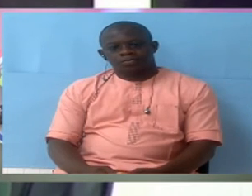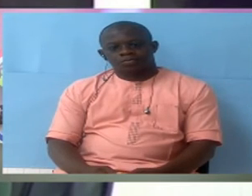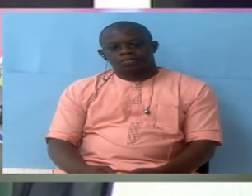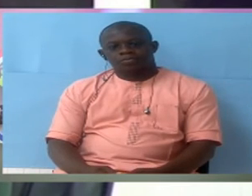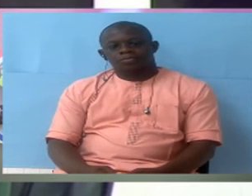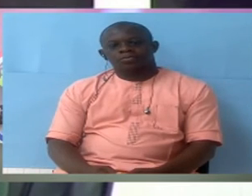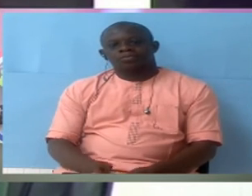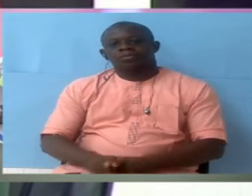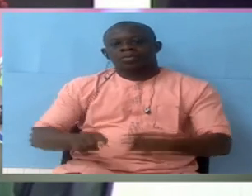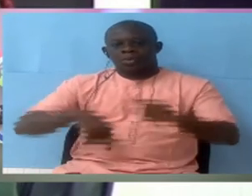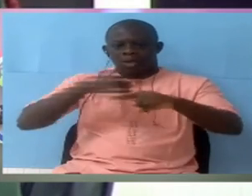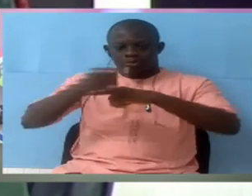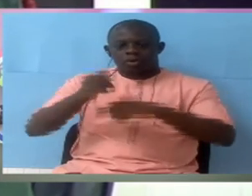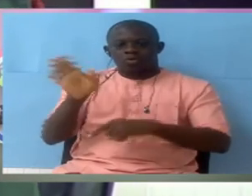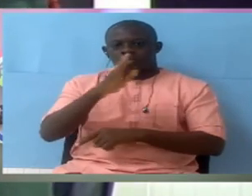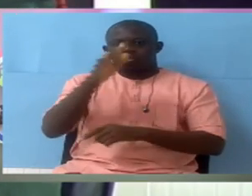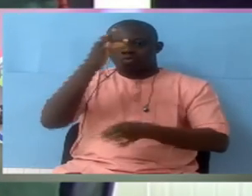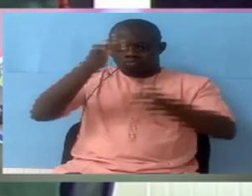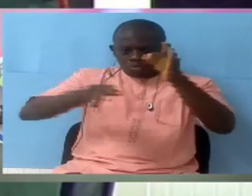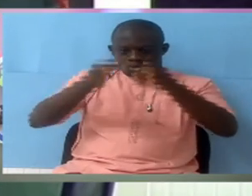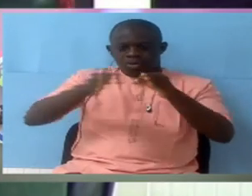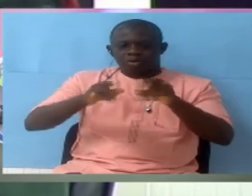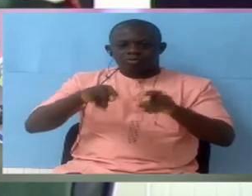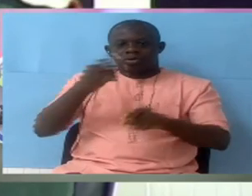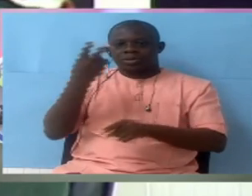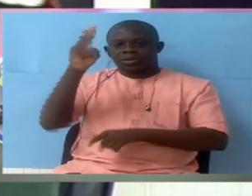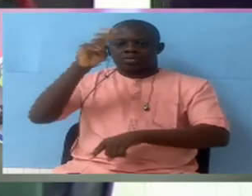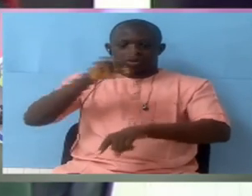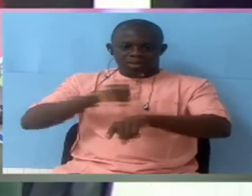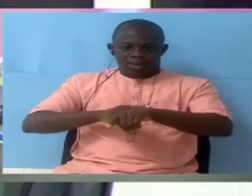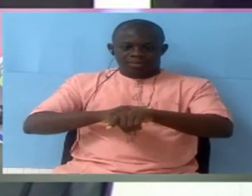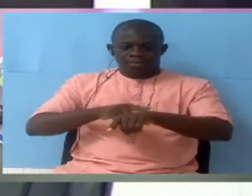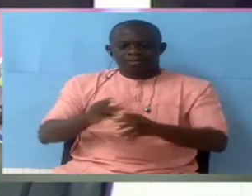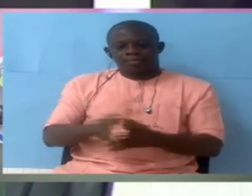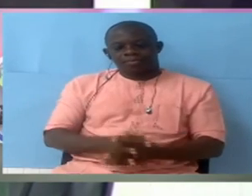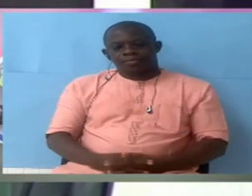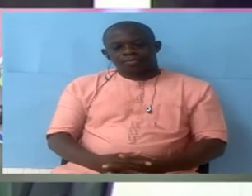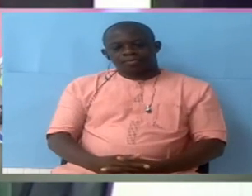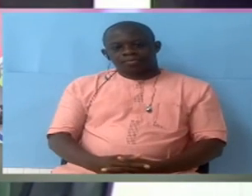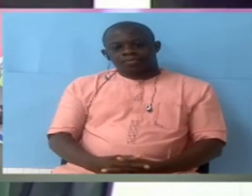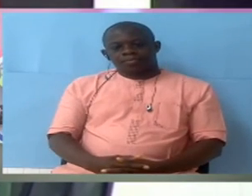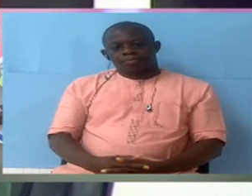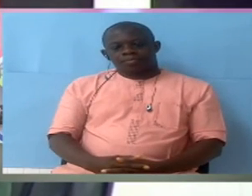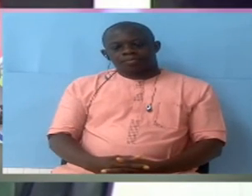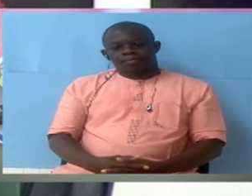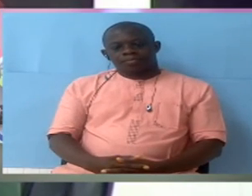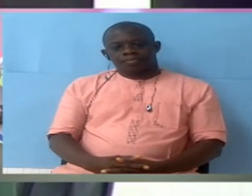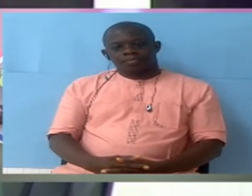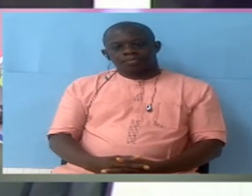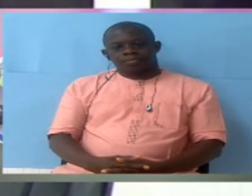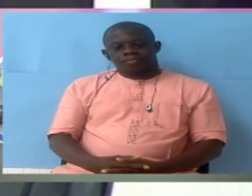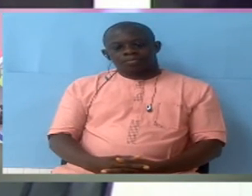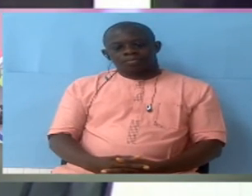for the second time. Nga biñ démé nak ci court ba ñaarélu yoon bi. Then we